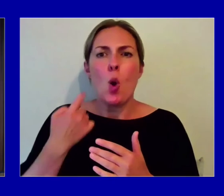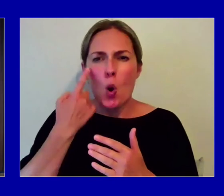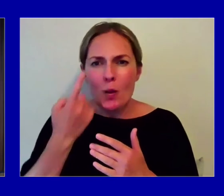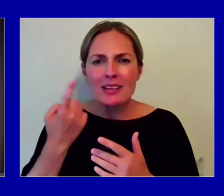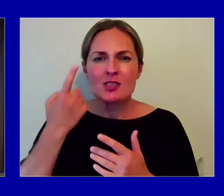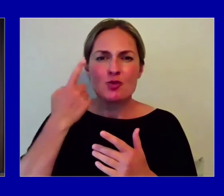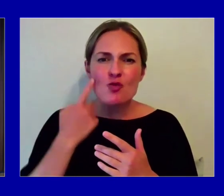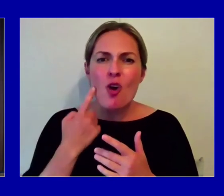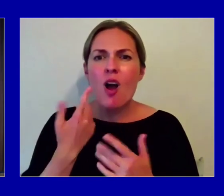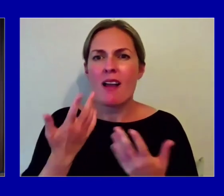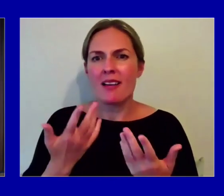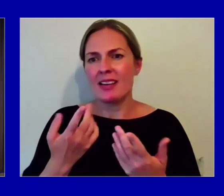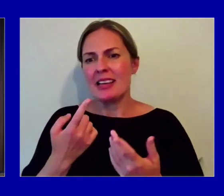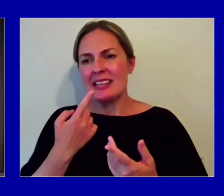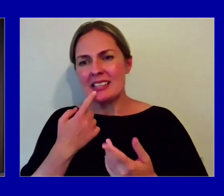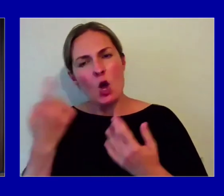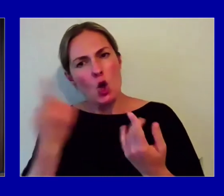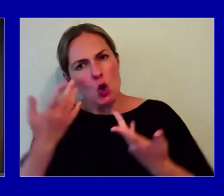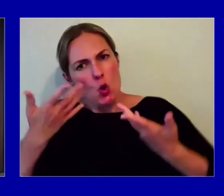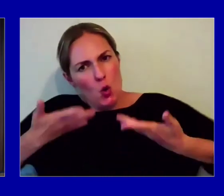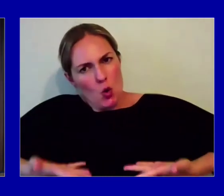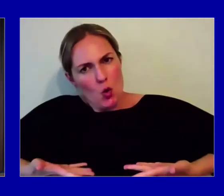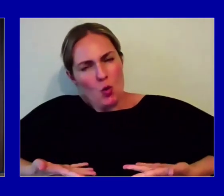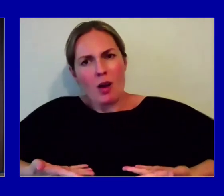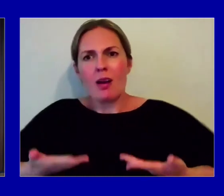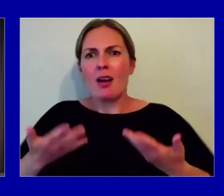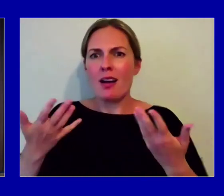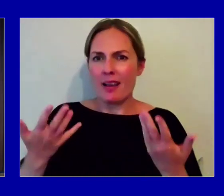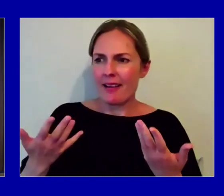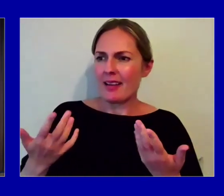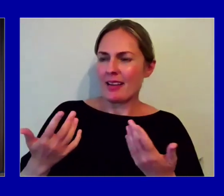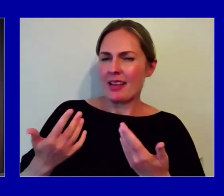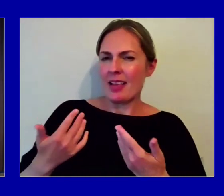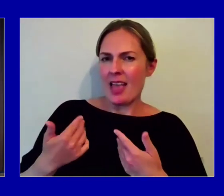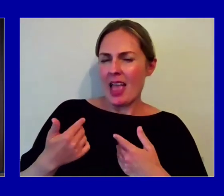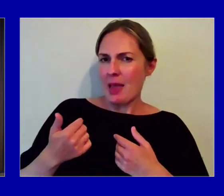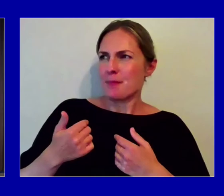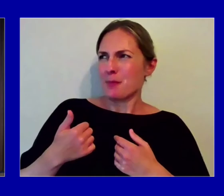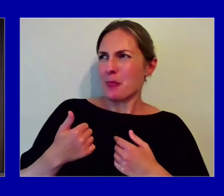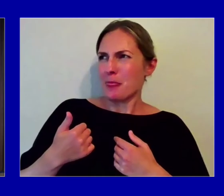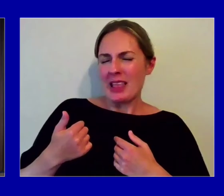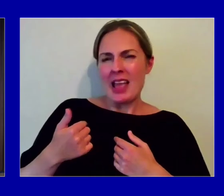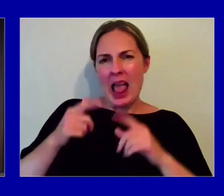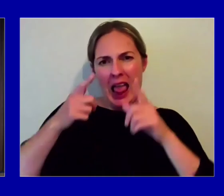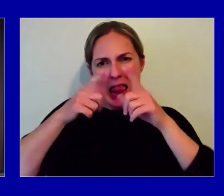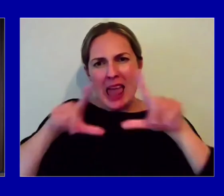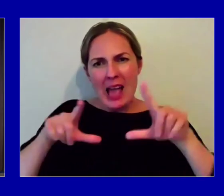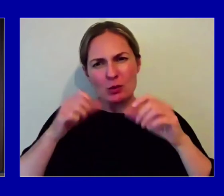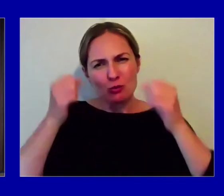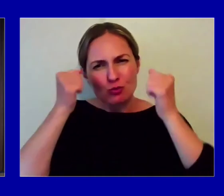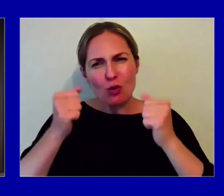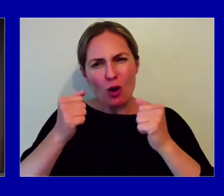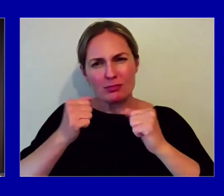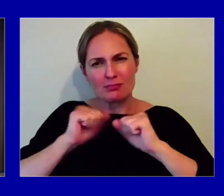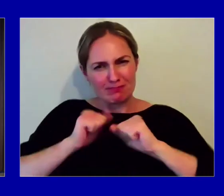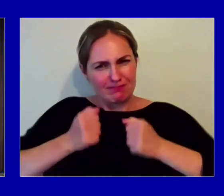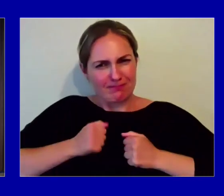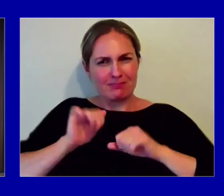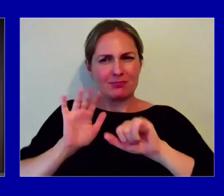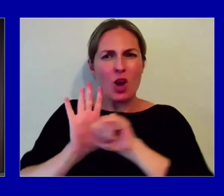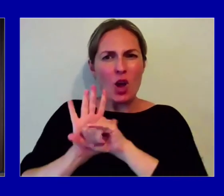and, um, you know, the language is the identity and we're relearning our language. I get requests, um, you know,